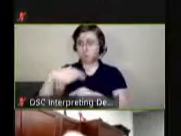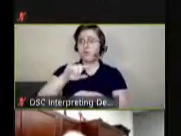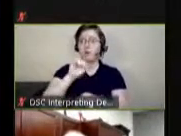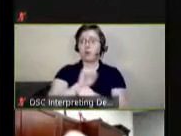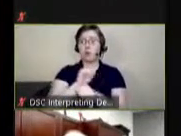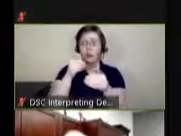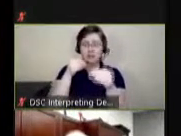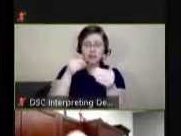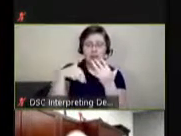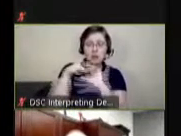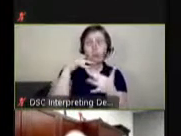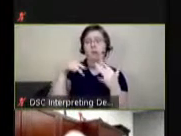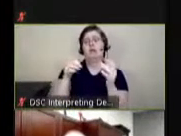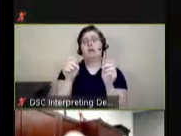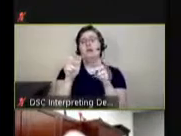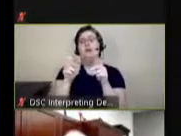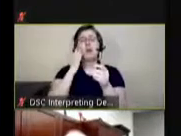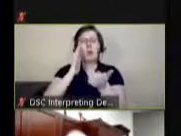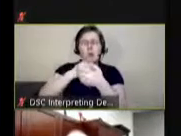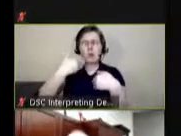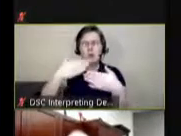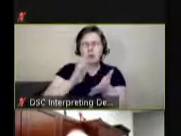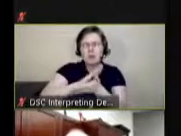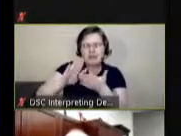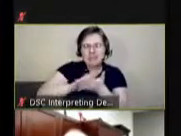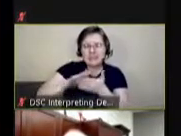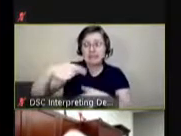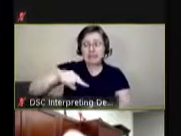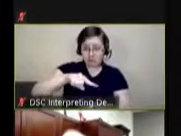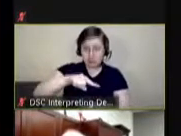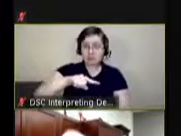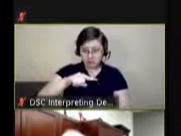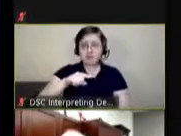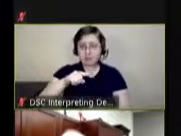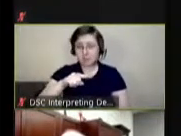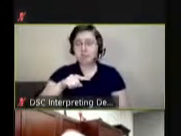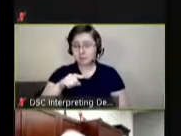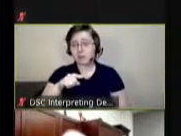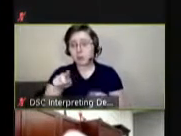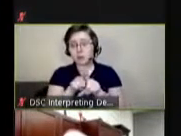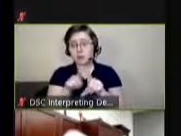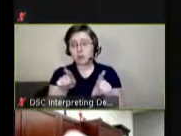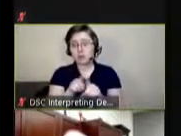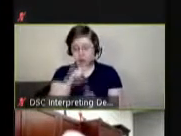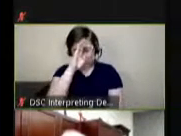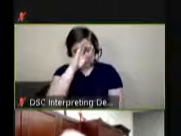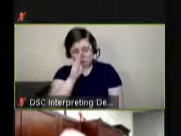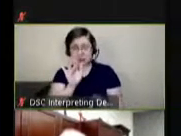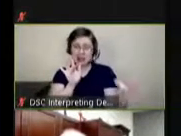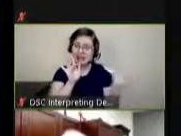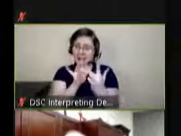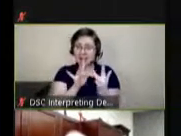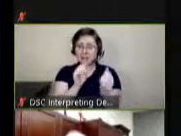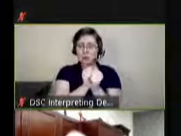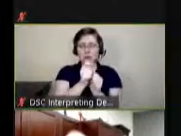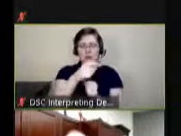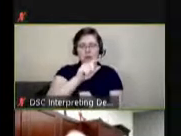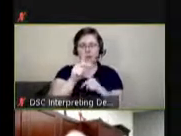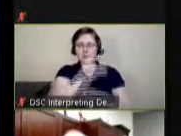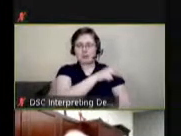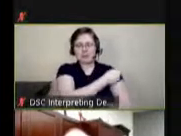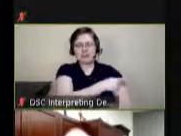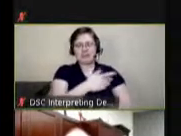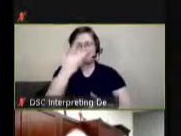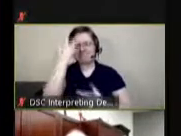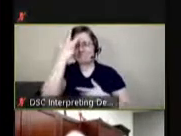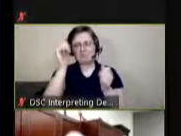close proximity, who are, you know, cleaning rooms and things of that nature, those individuals are in direct contact with those COVID patients. So that